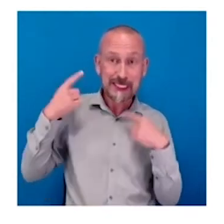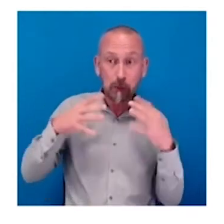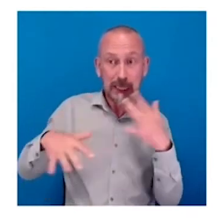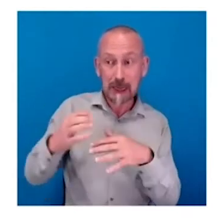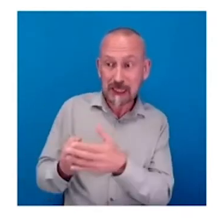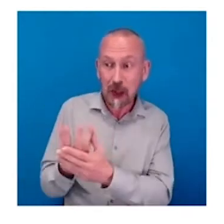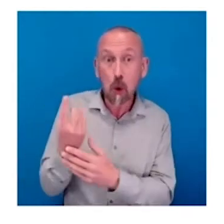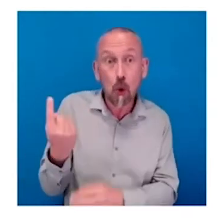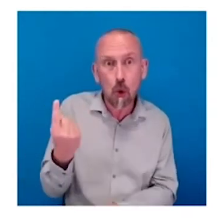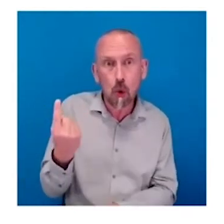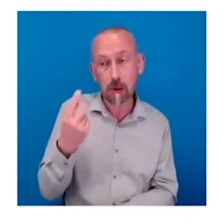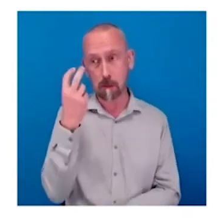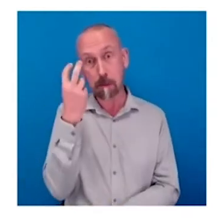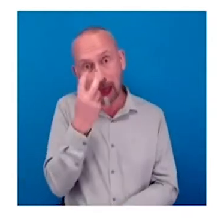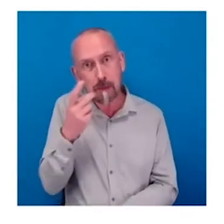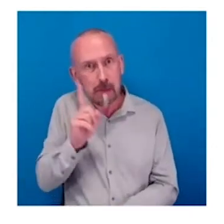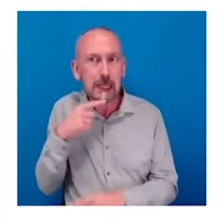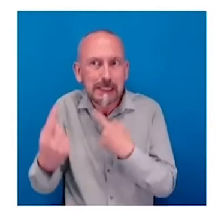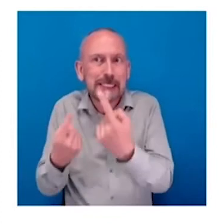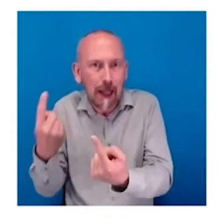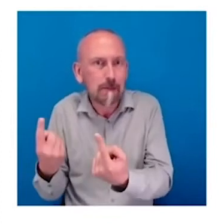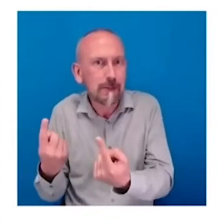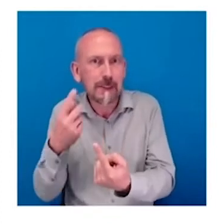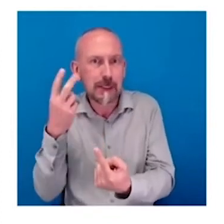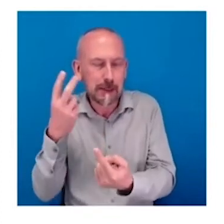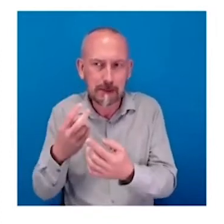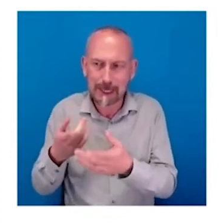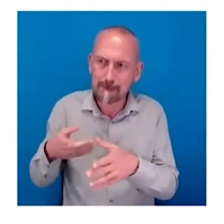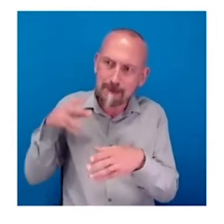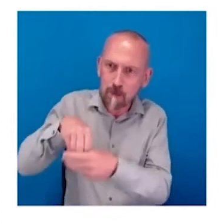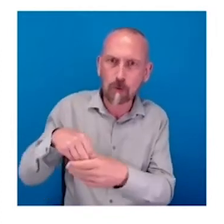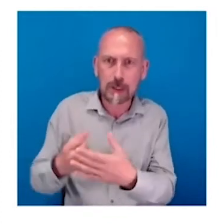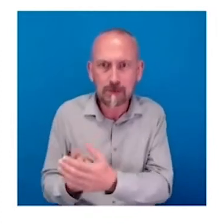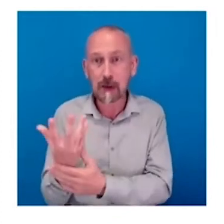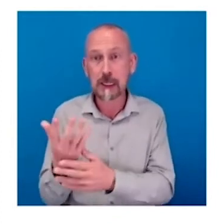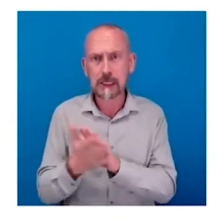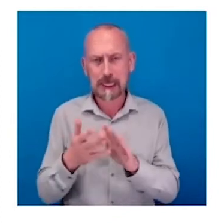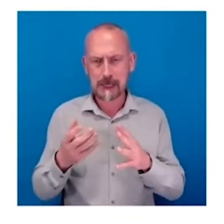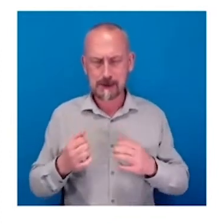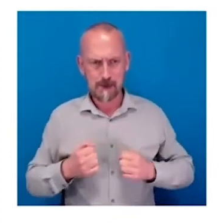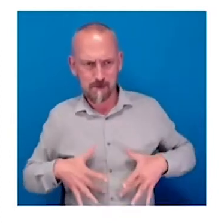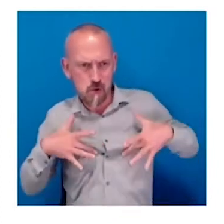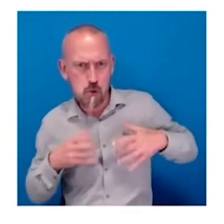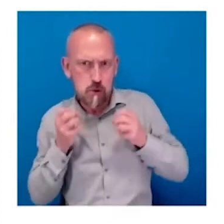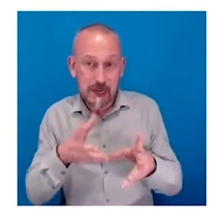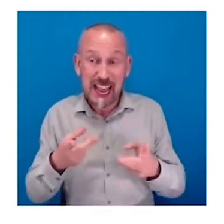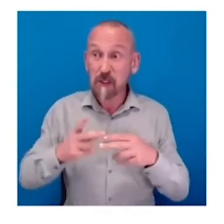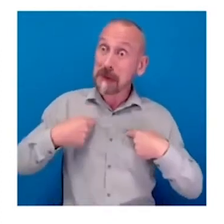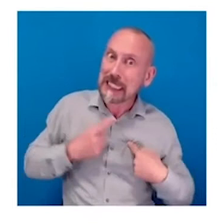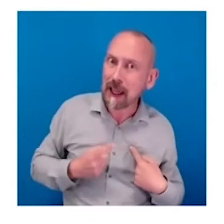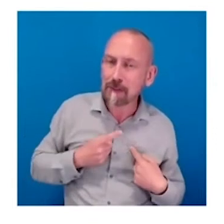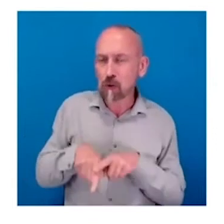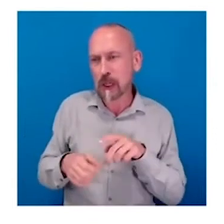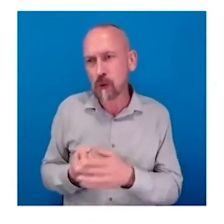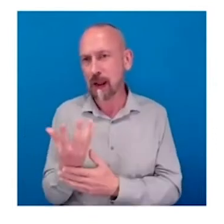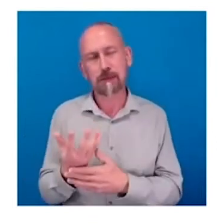blind people. There were blind people involved in the development of that, so they would have a very different perspective to if I tried to develop